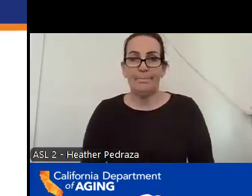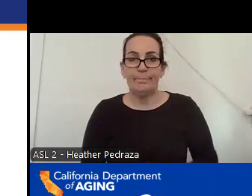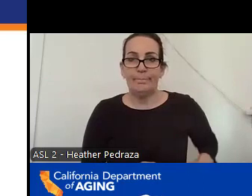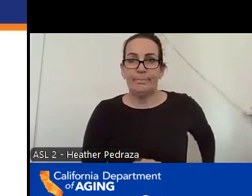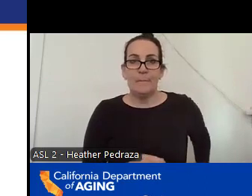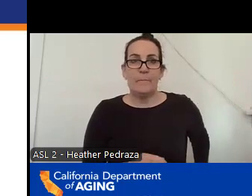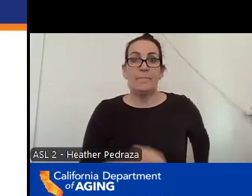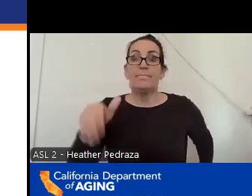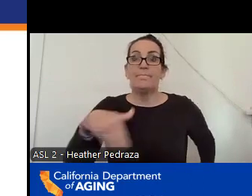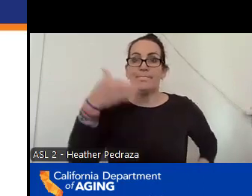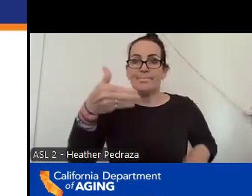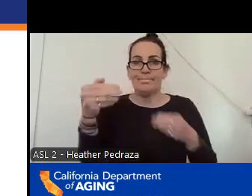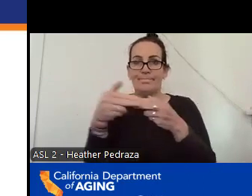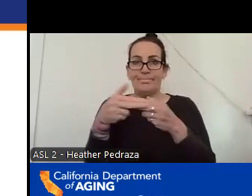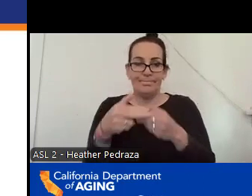Next slide.